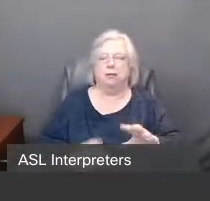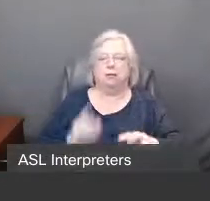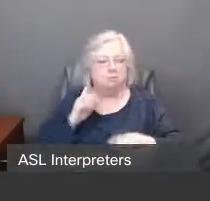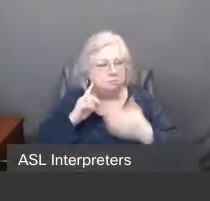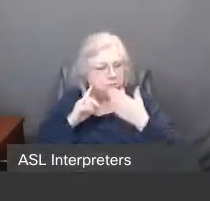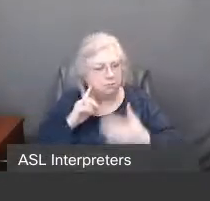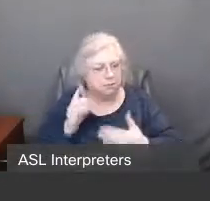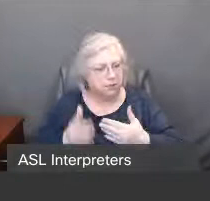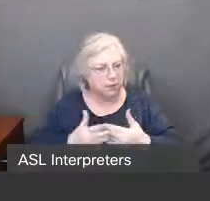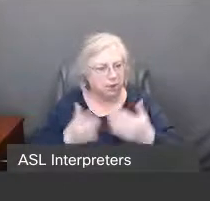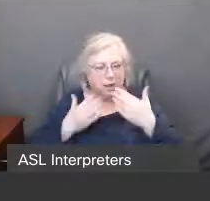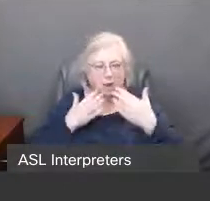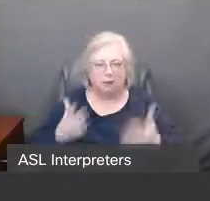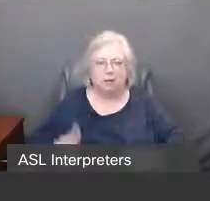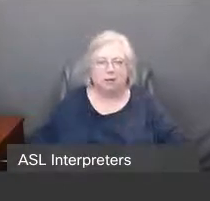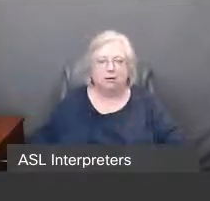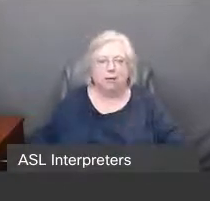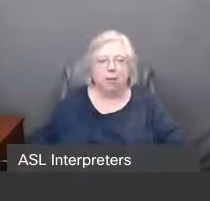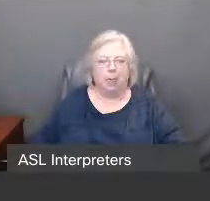Okay.